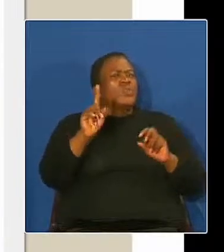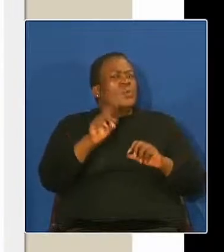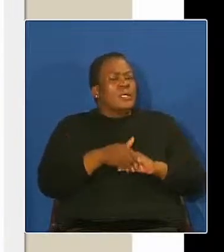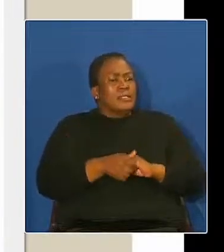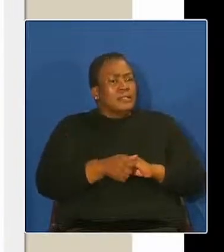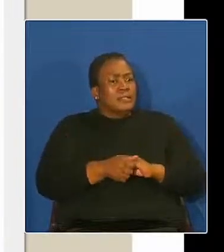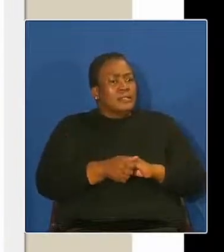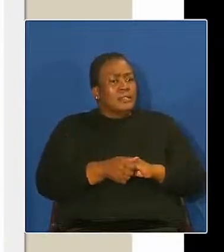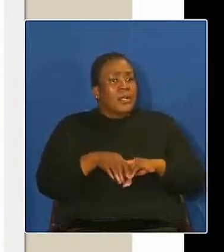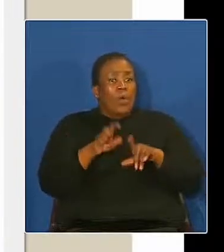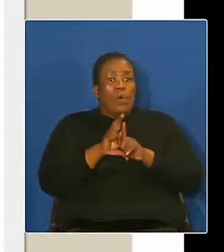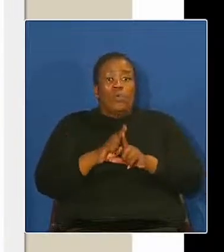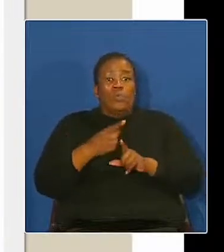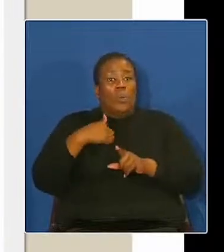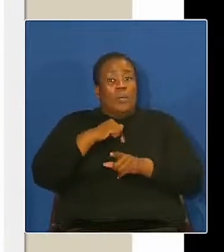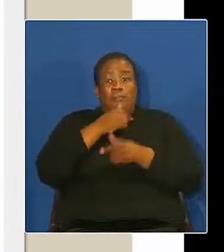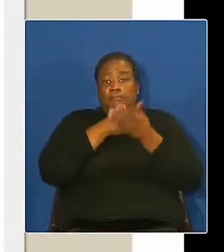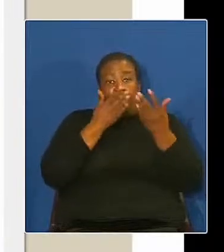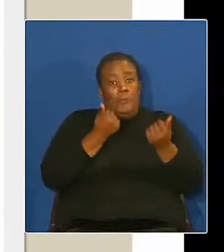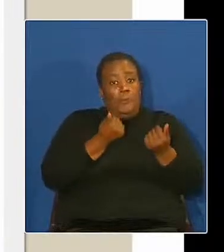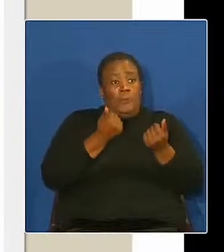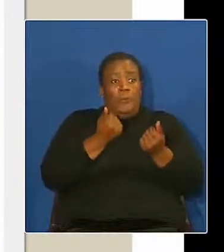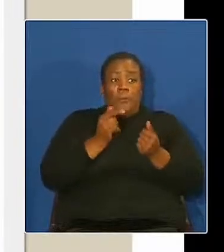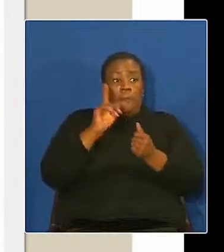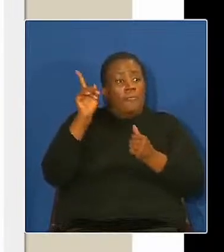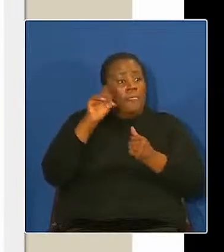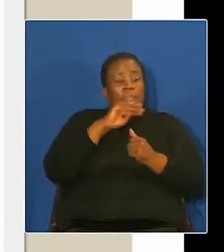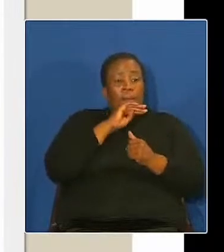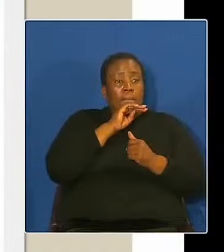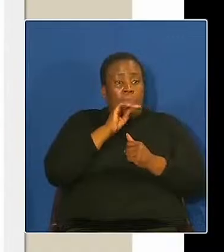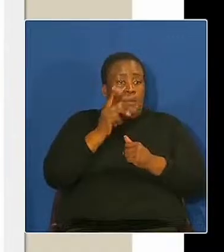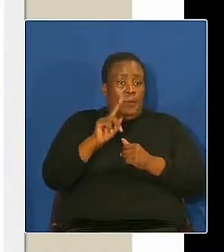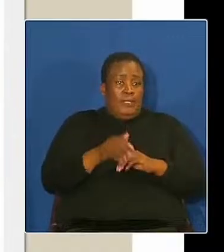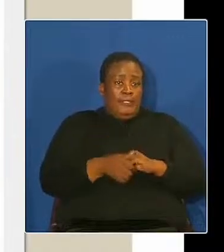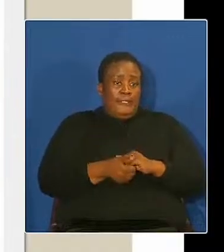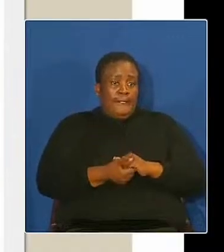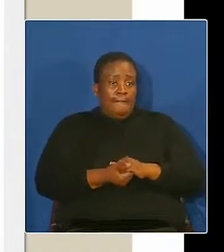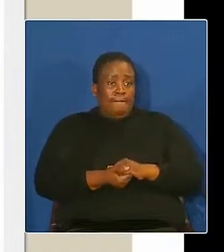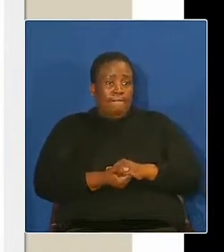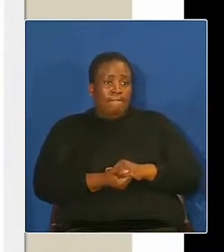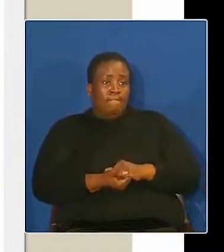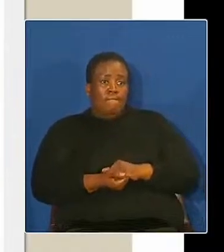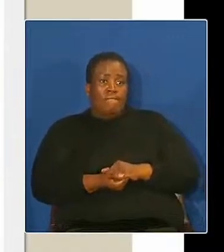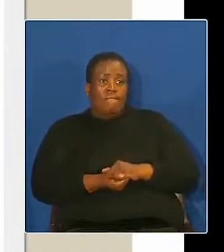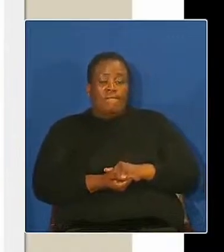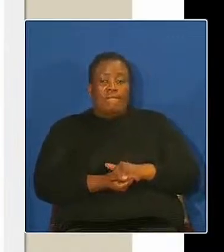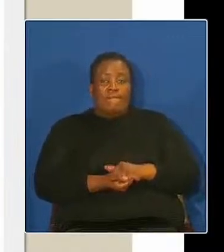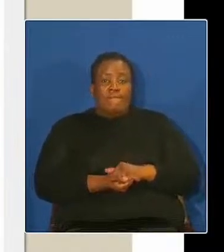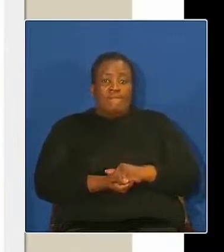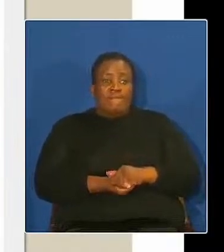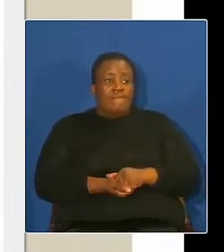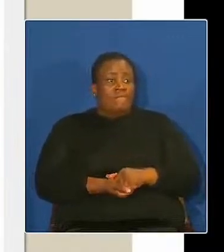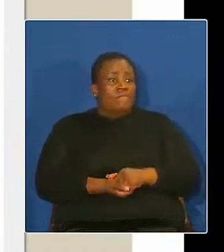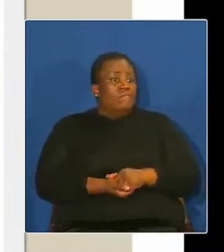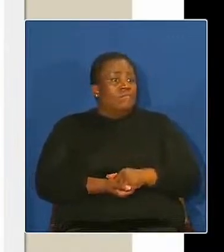No, also we do not know what the matter around the signing of